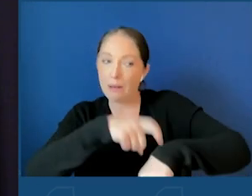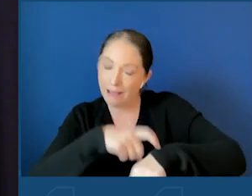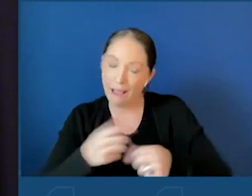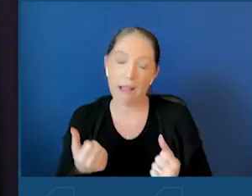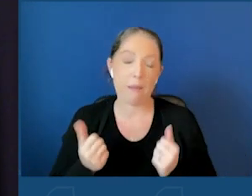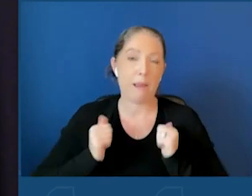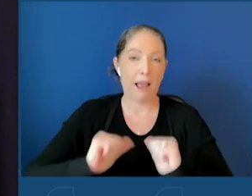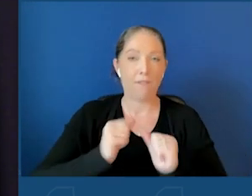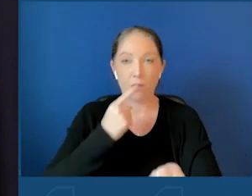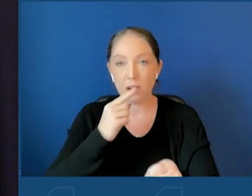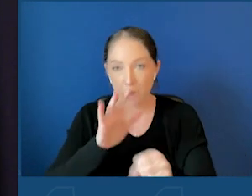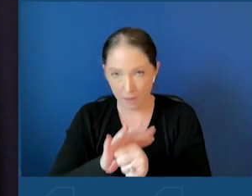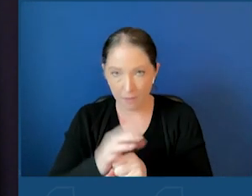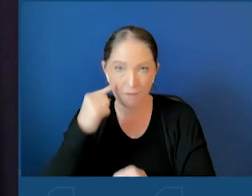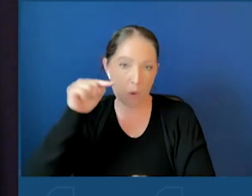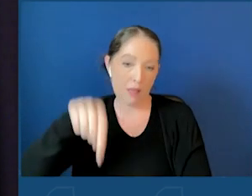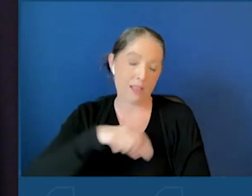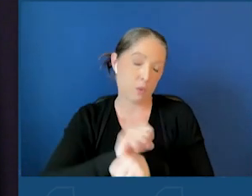to this work.